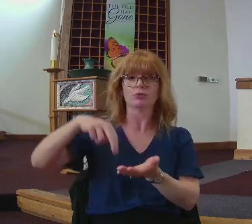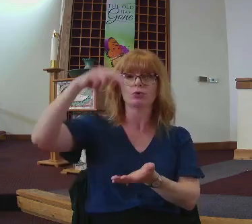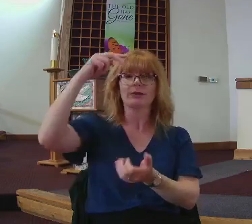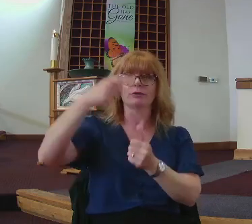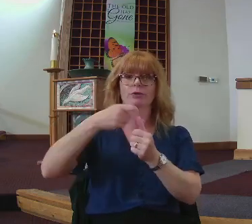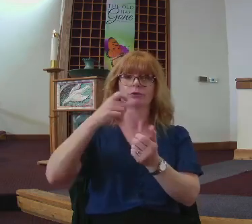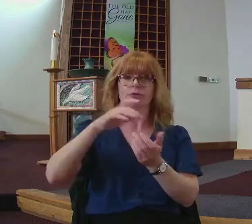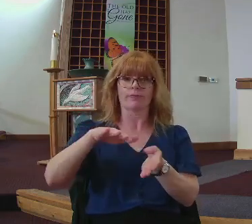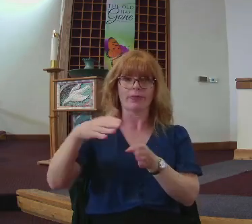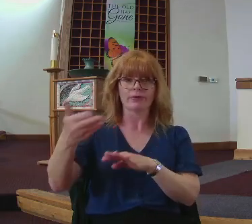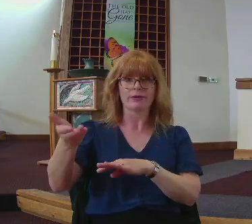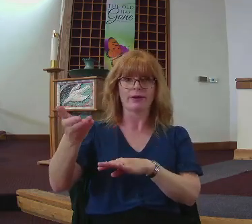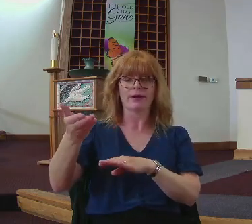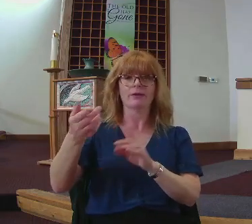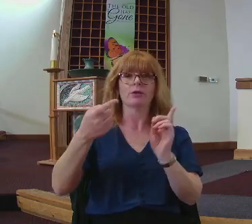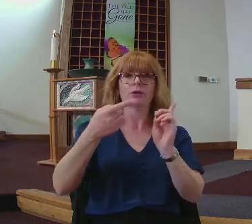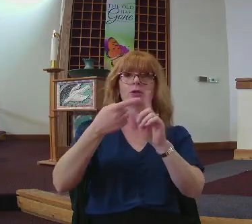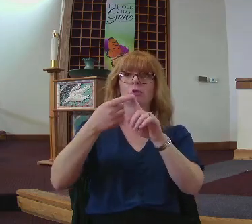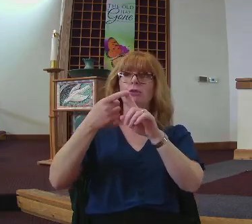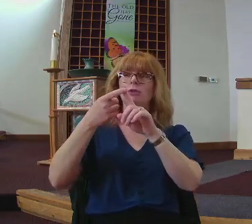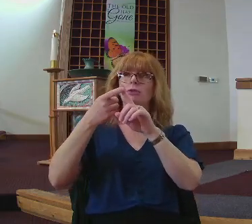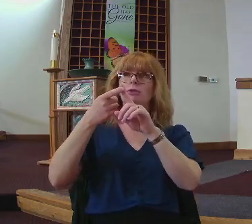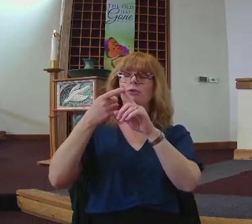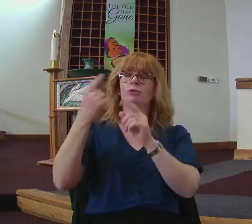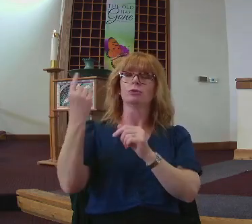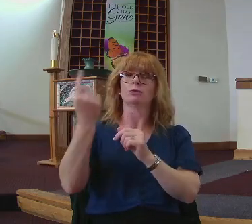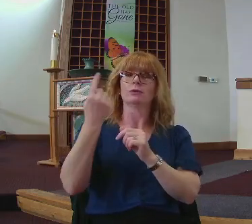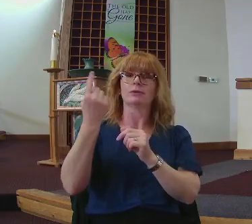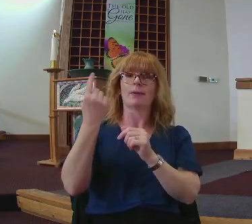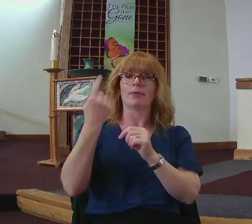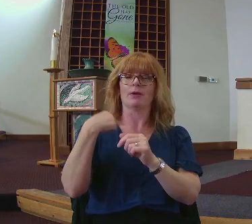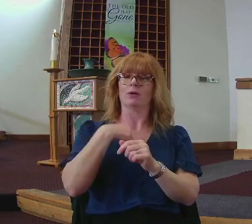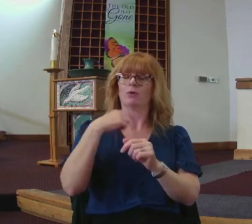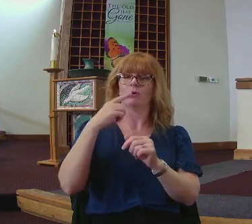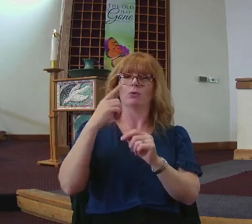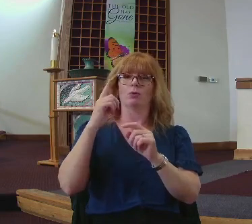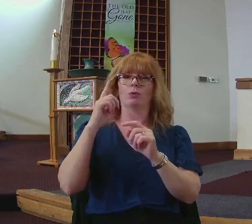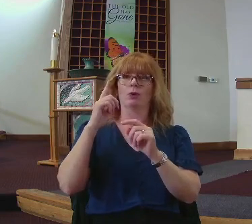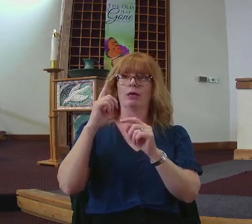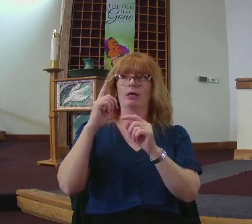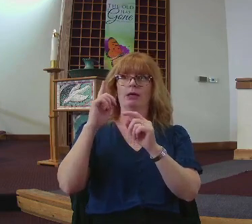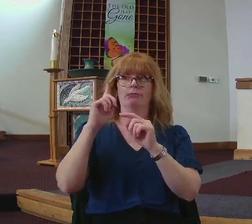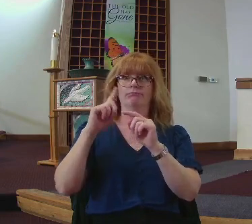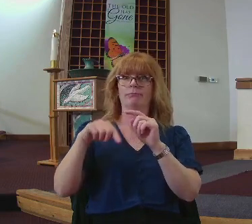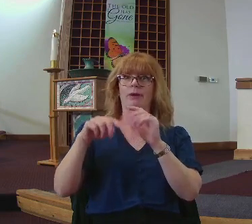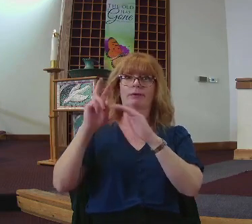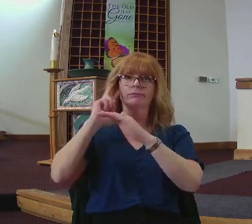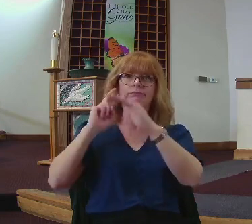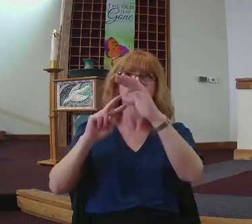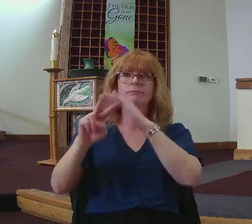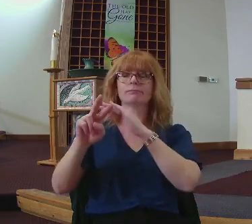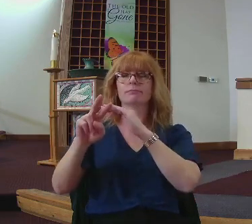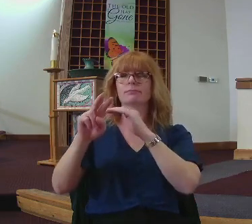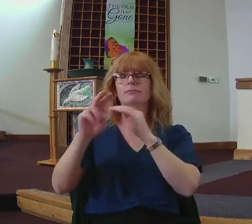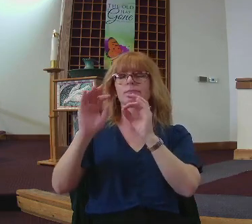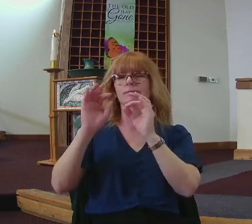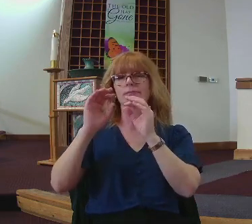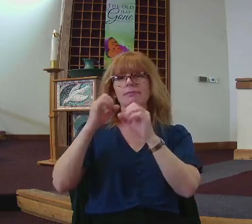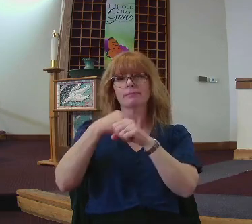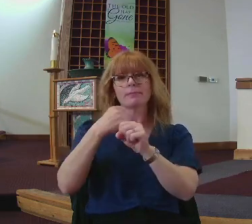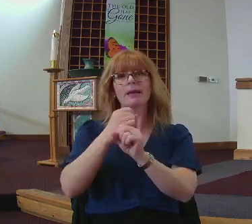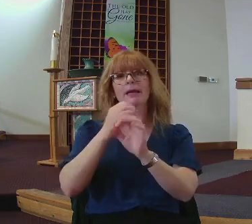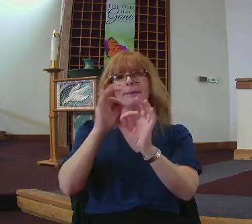and into an inheritance that is imperishable, undefiled, and unfading, kept in heaven for